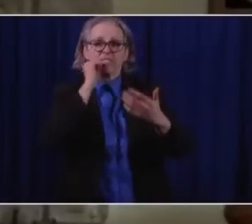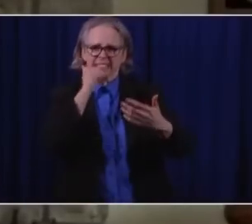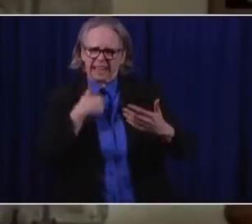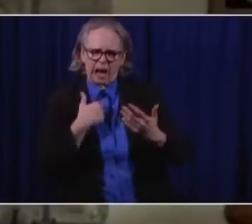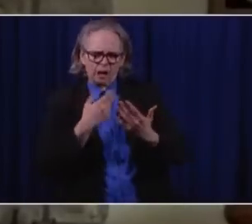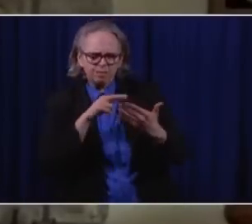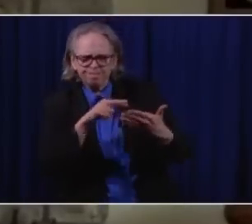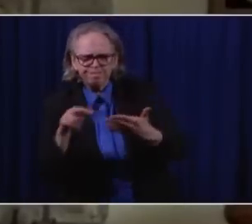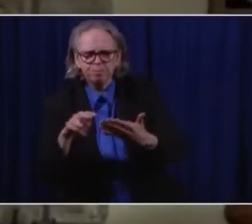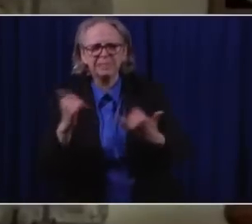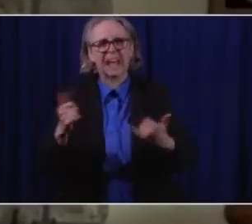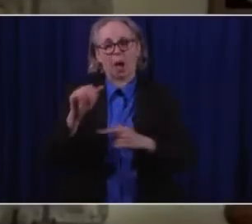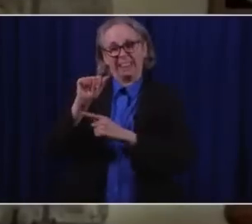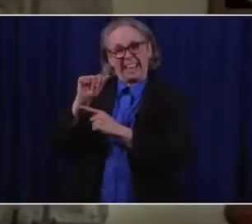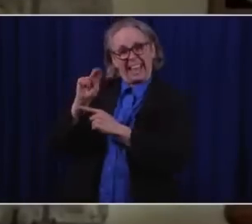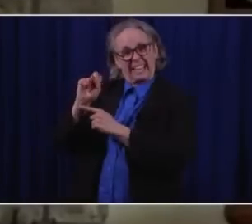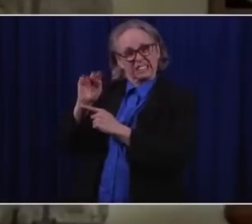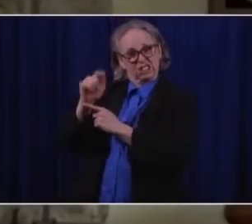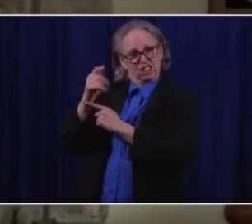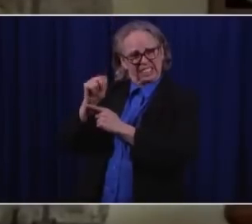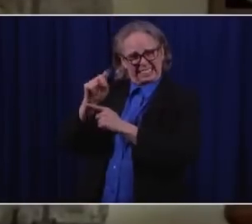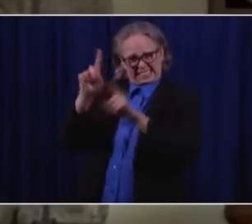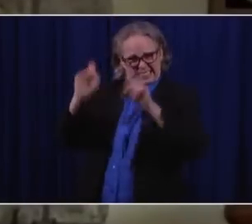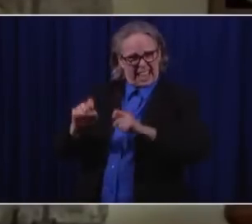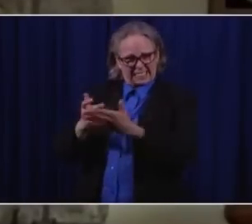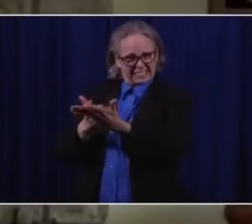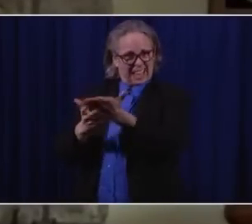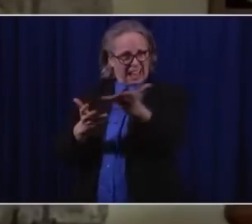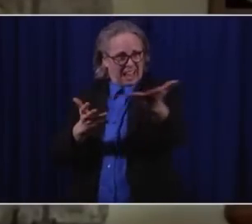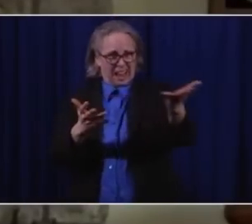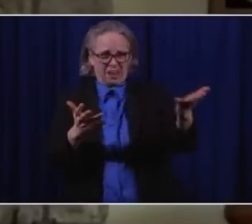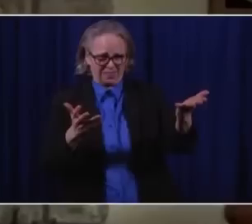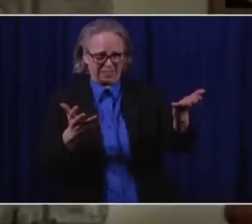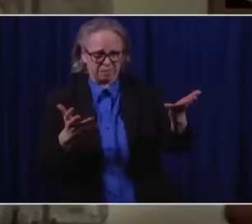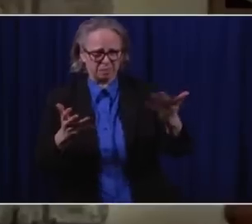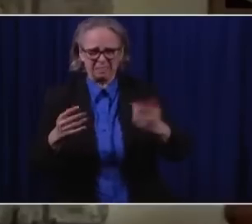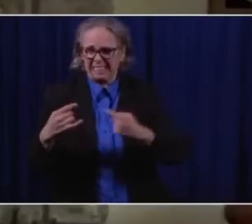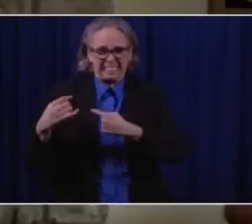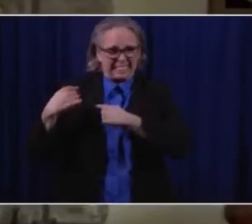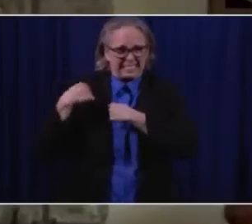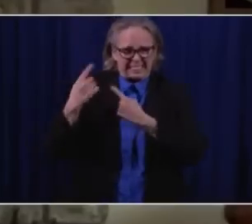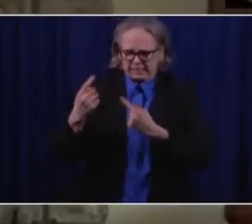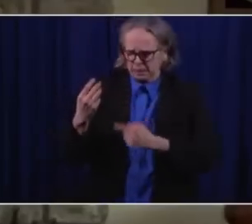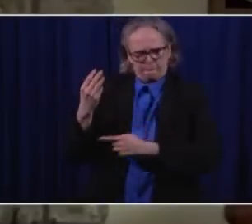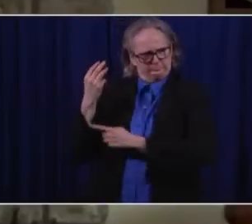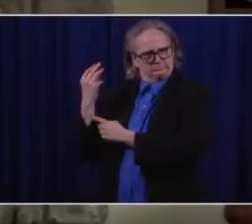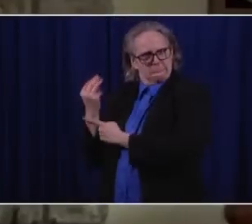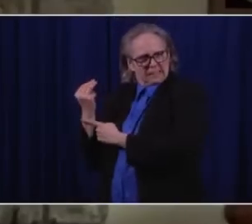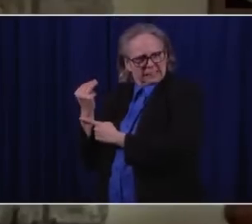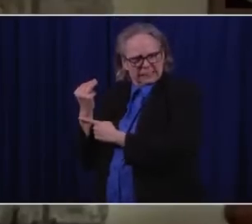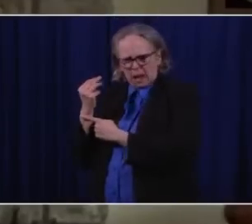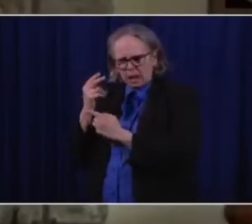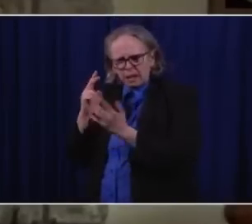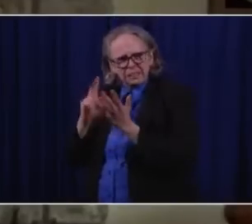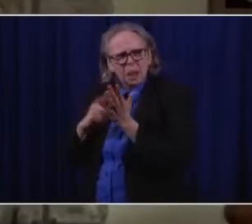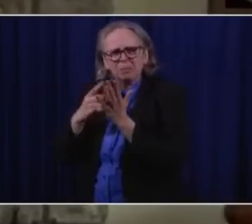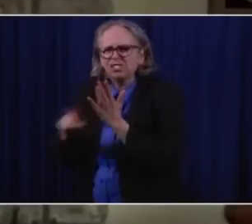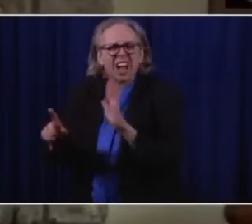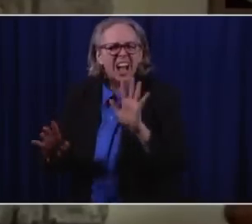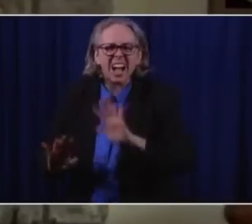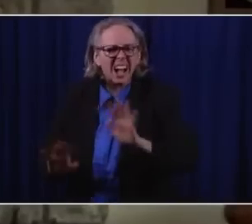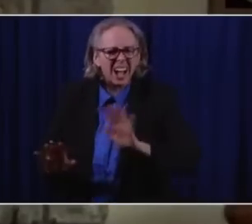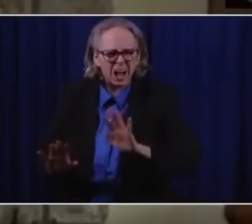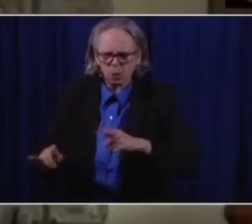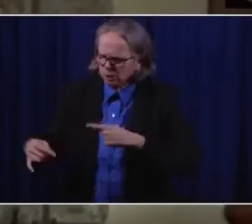my understanding that our team has been doing the double checking. It was only when we got to Monday that